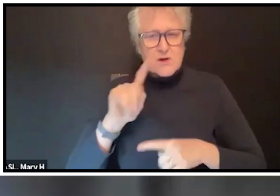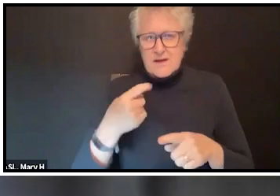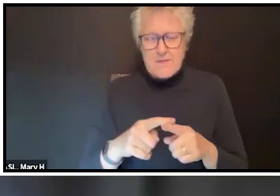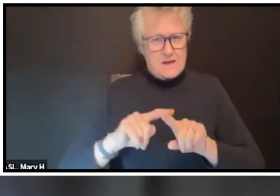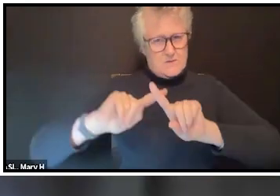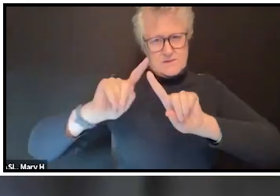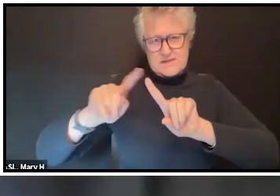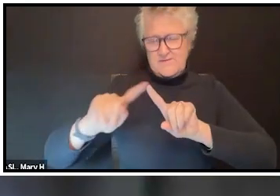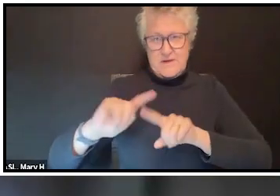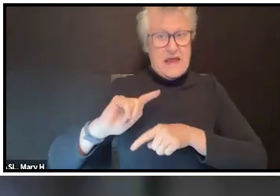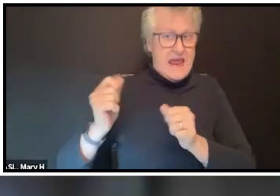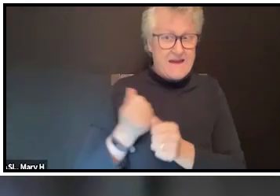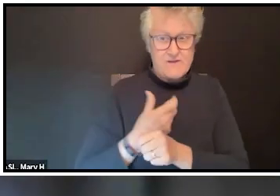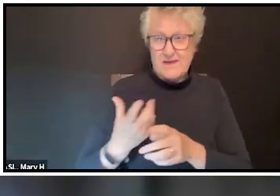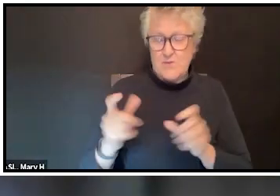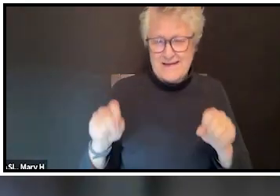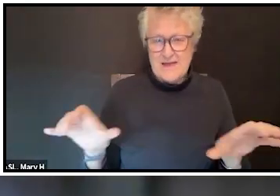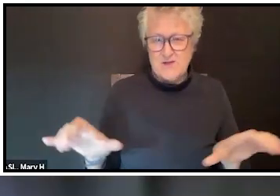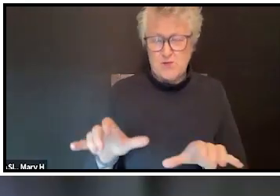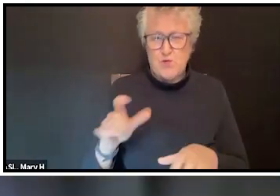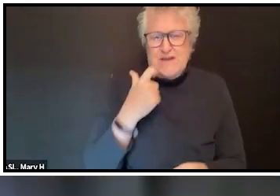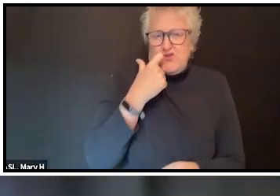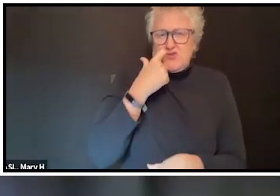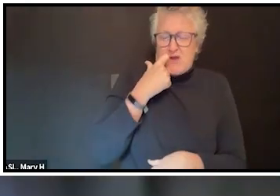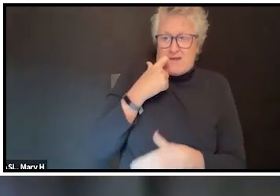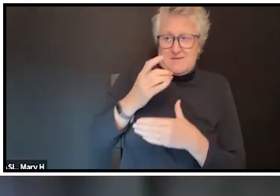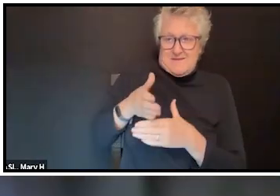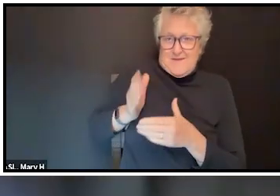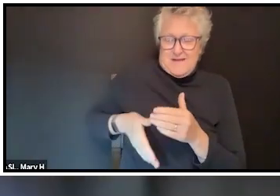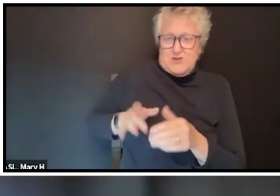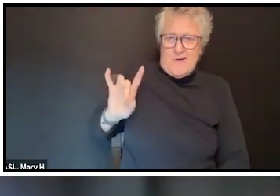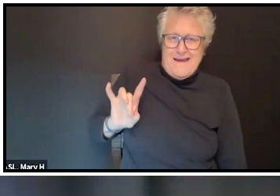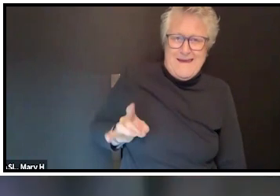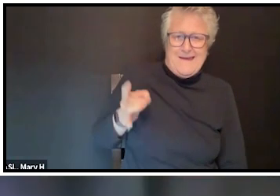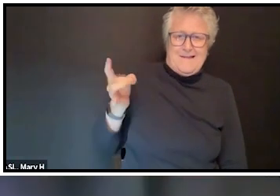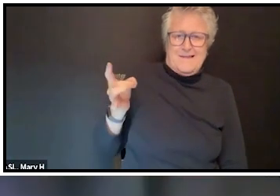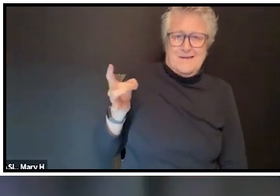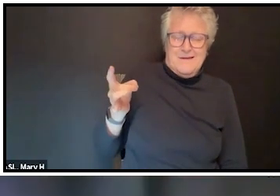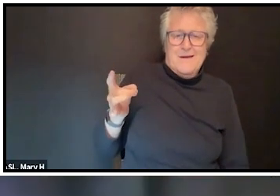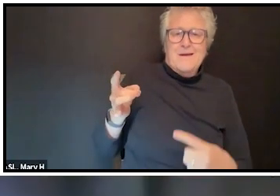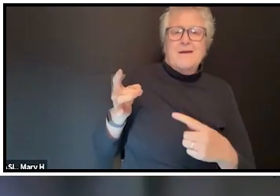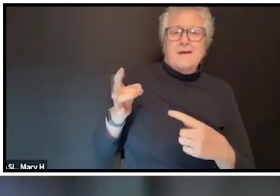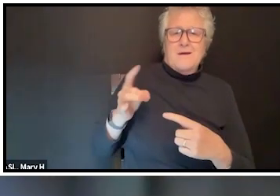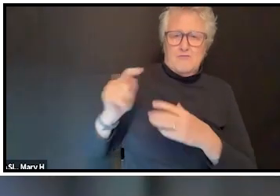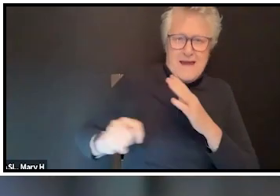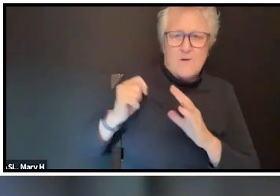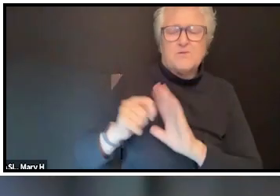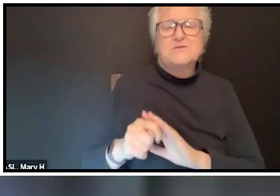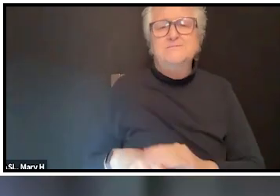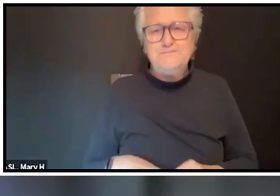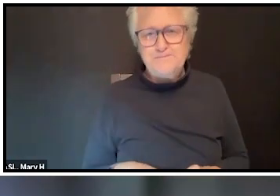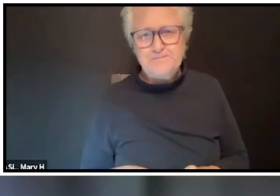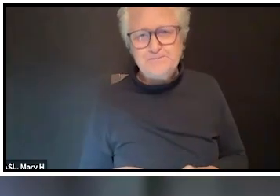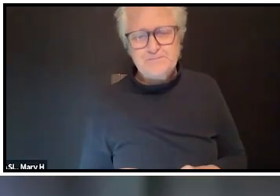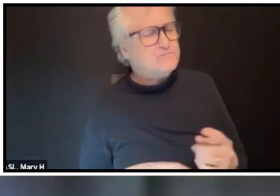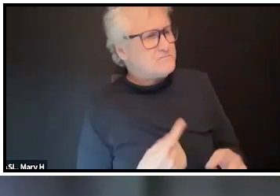Our 8th round. We just finished our 8th round, and so yeah. One of the people in our leadership class asked this question, and I don't think